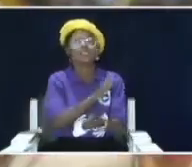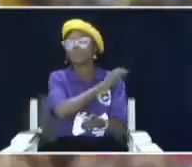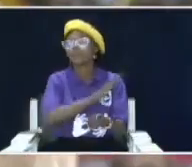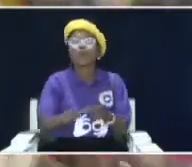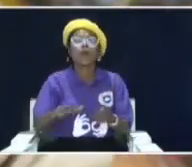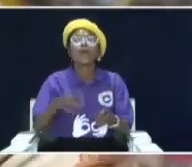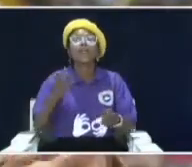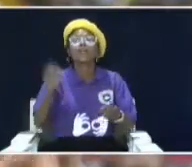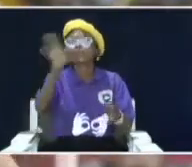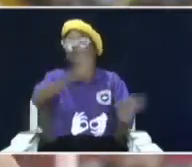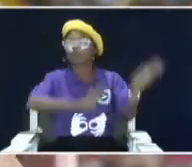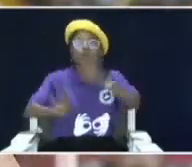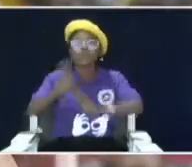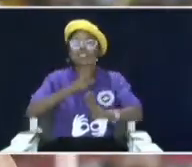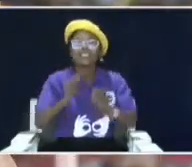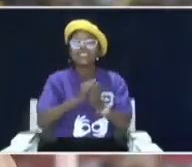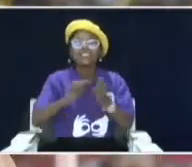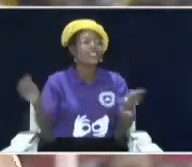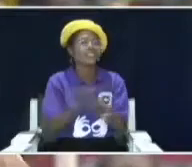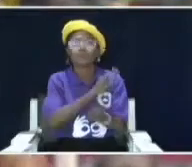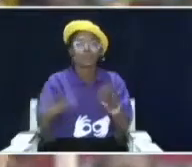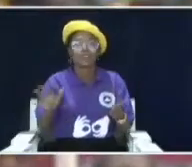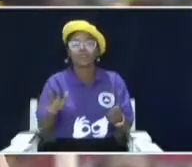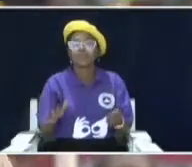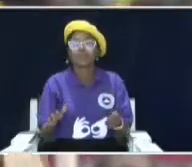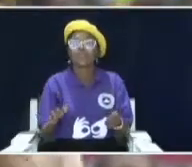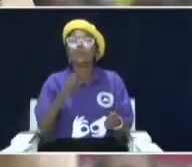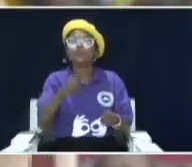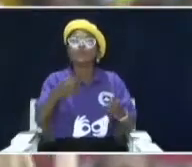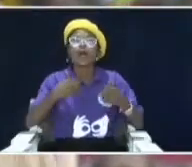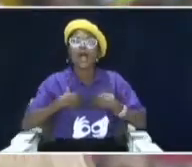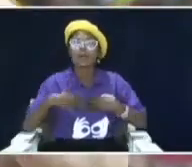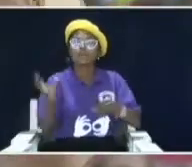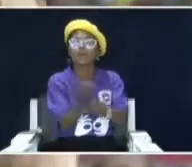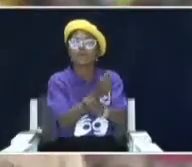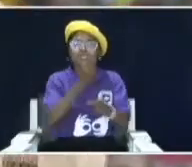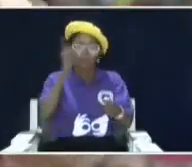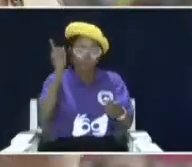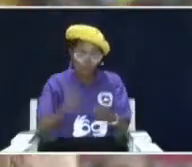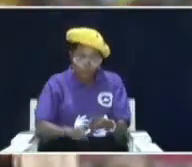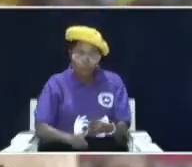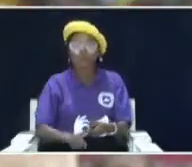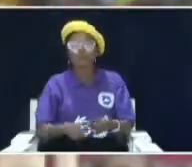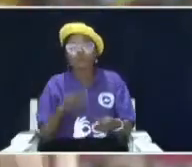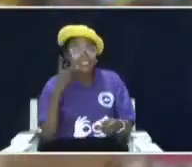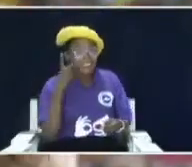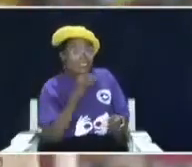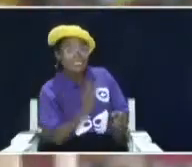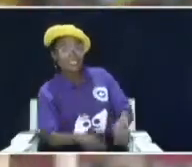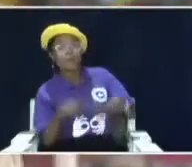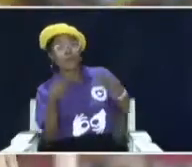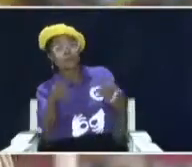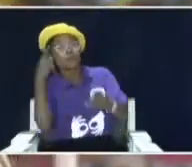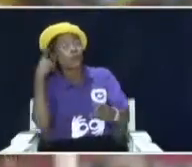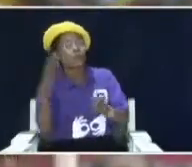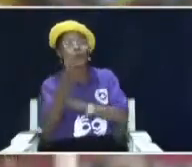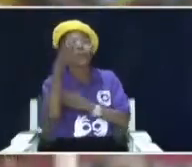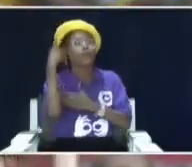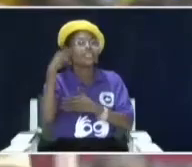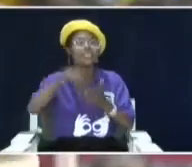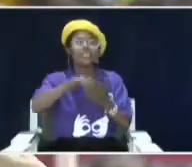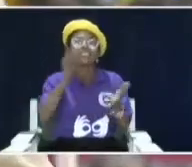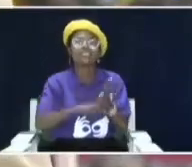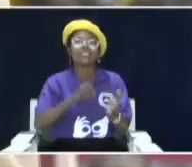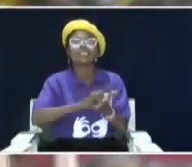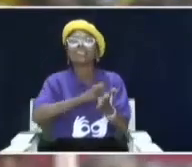With trouble, it burns it. So you have gotten to assess the provision of God for your life in this kingdom for